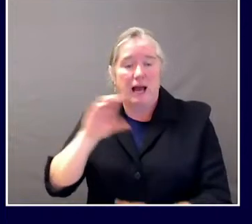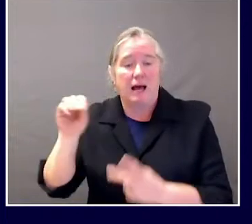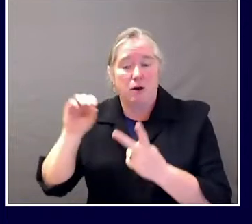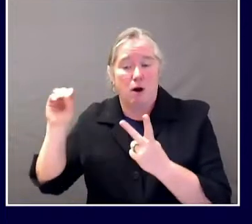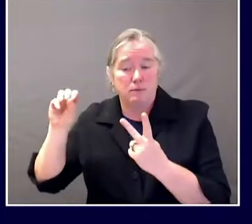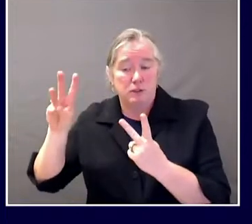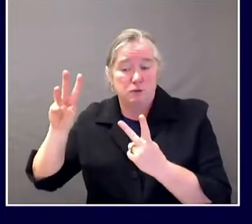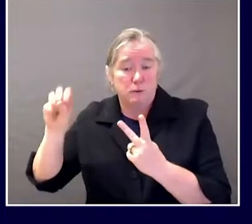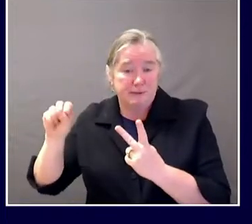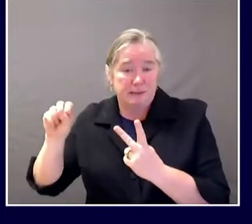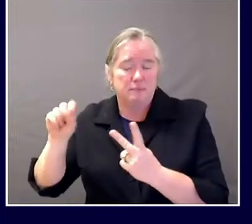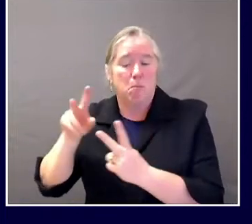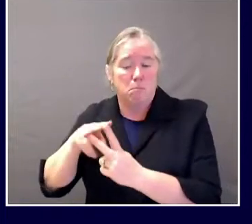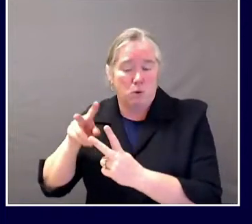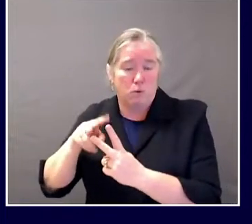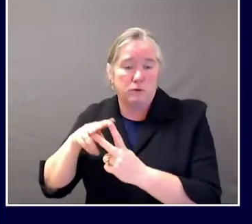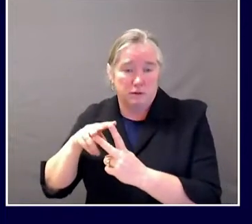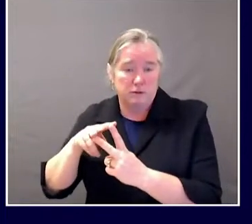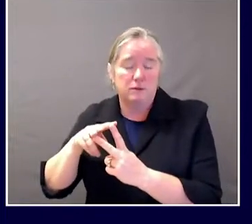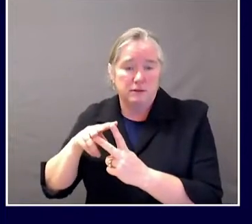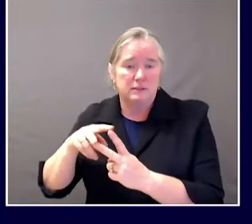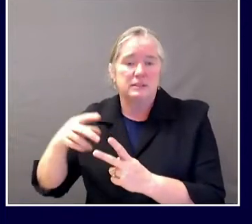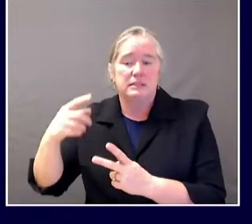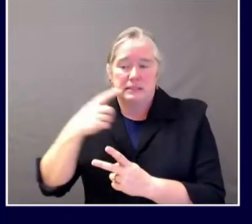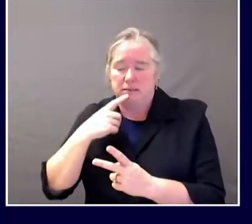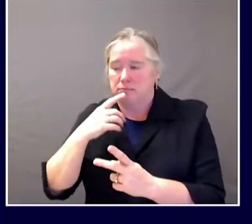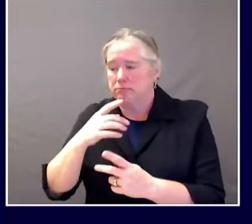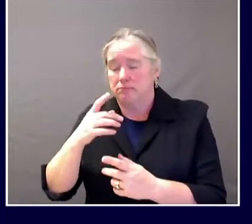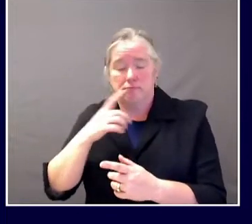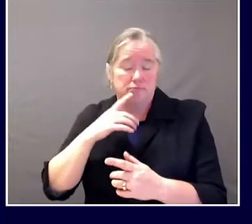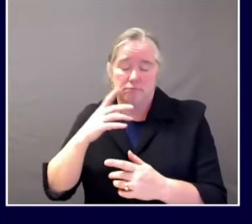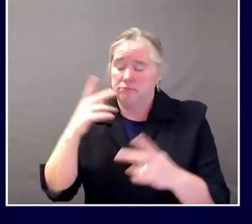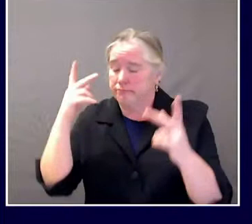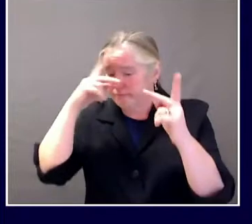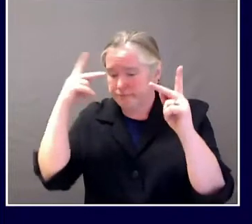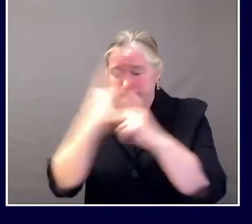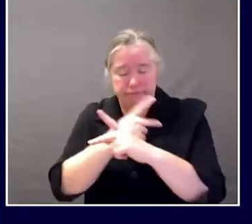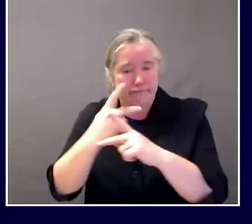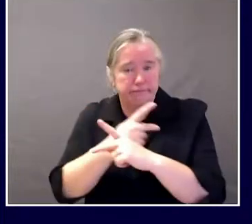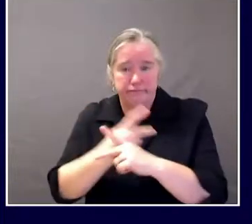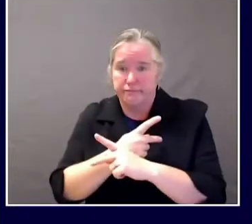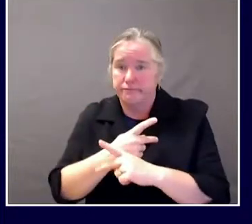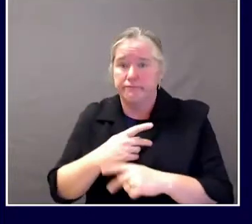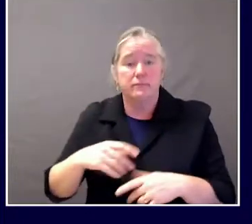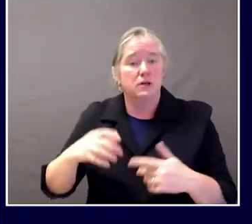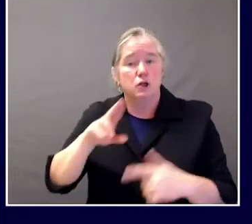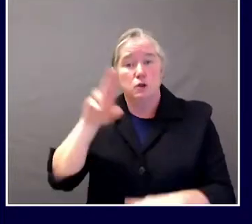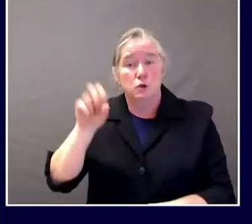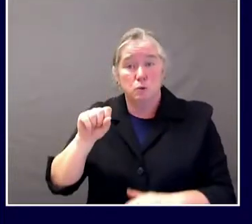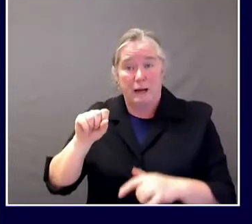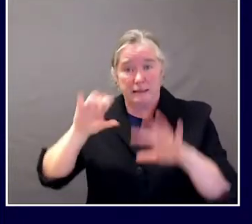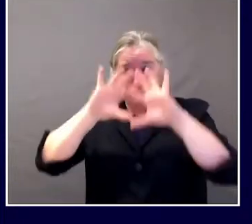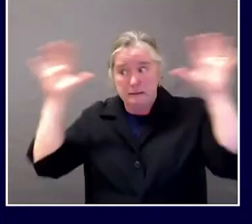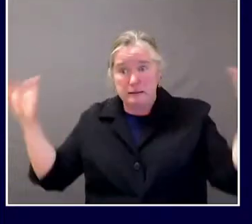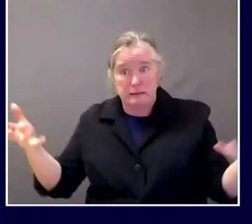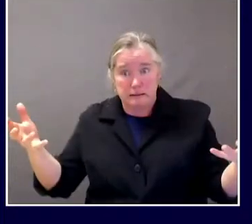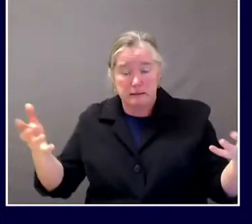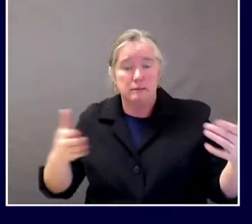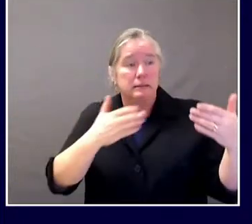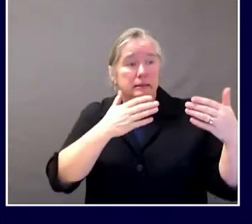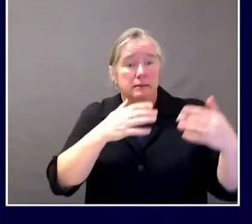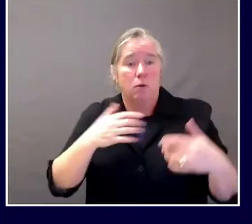Speed, it is just a straight percentage of the US population. So in our case, that